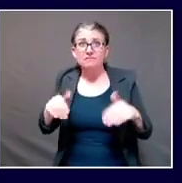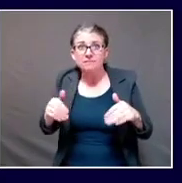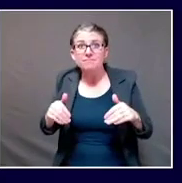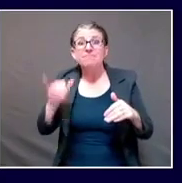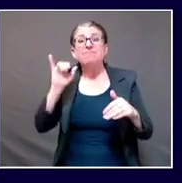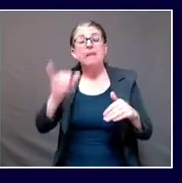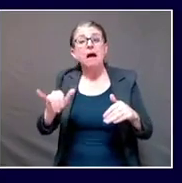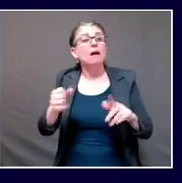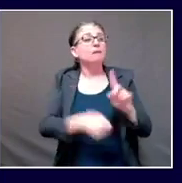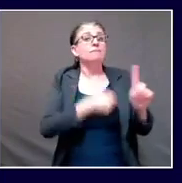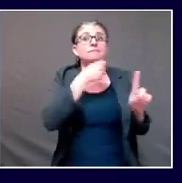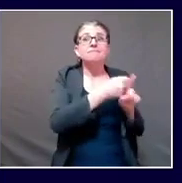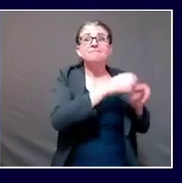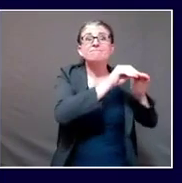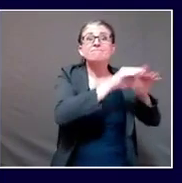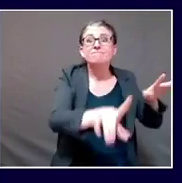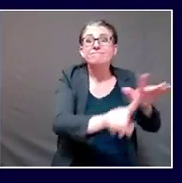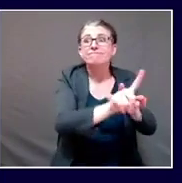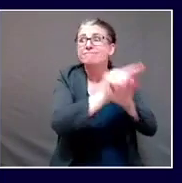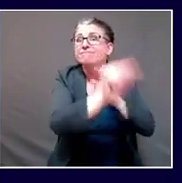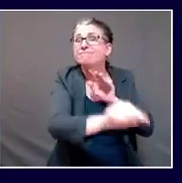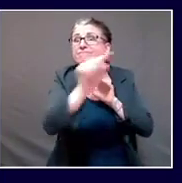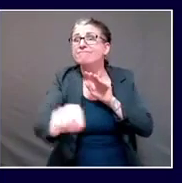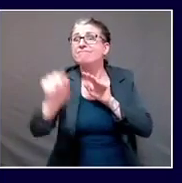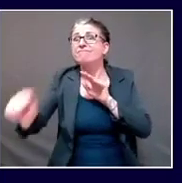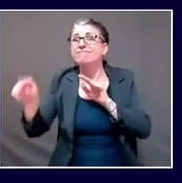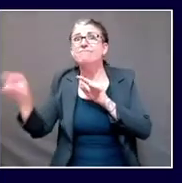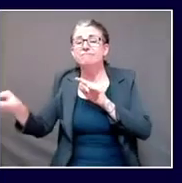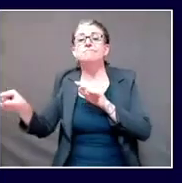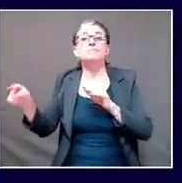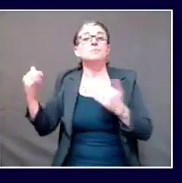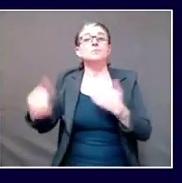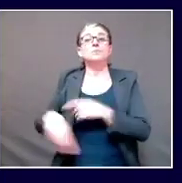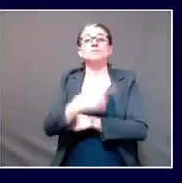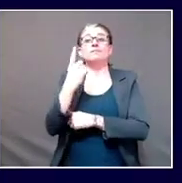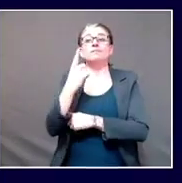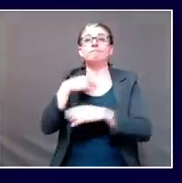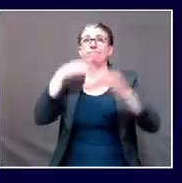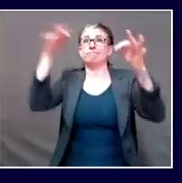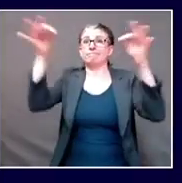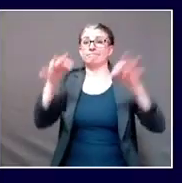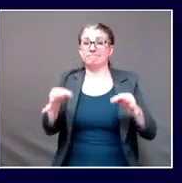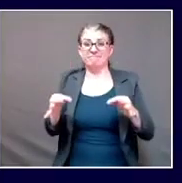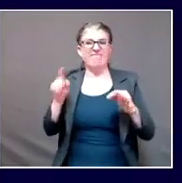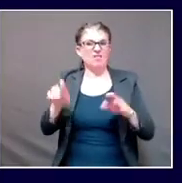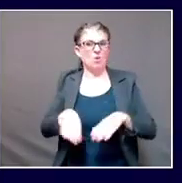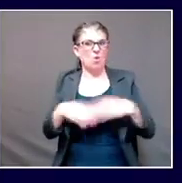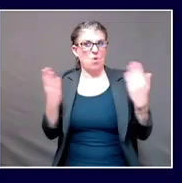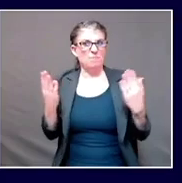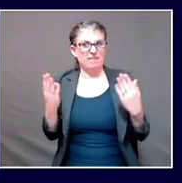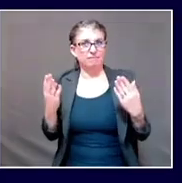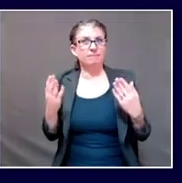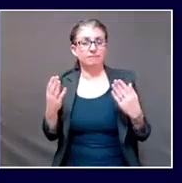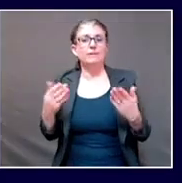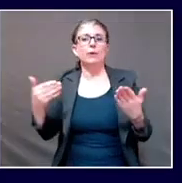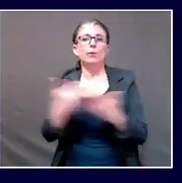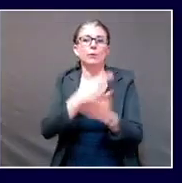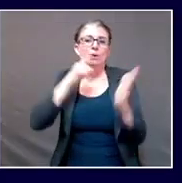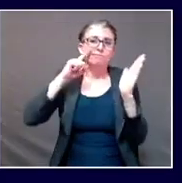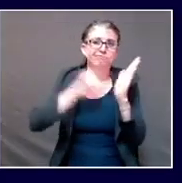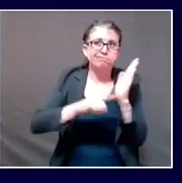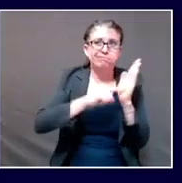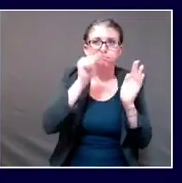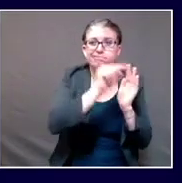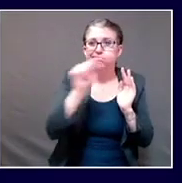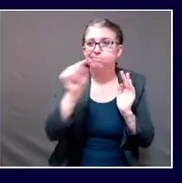Just today, Maine CDC has opened epidemiological investigations into the following outbreak situations.